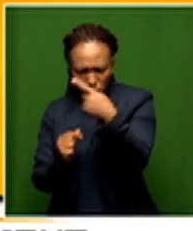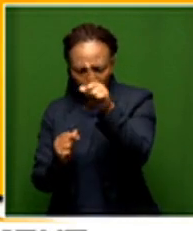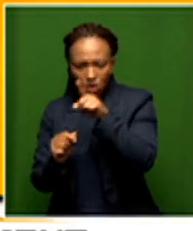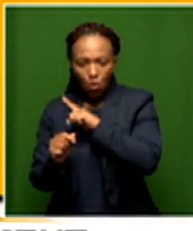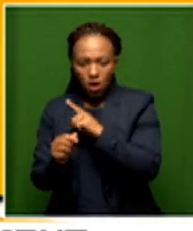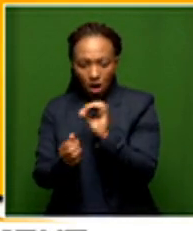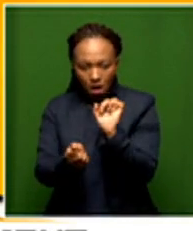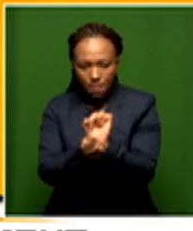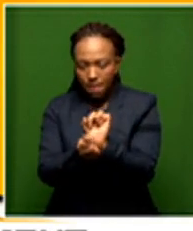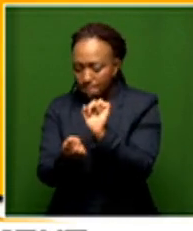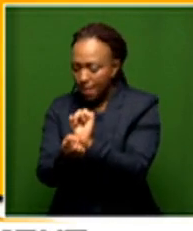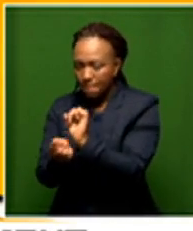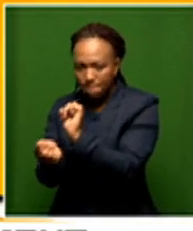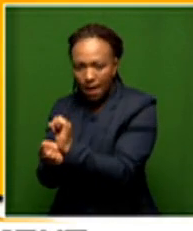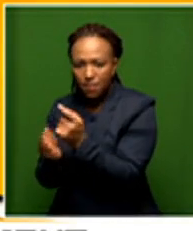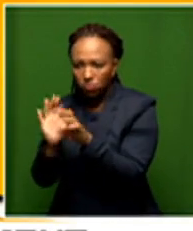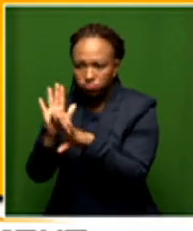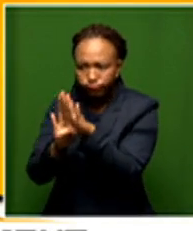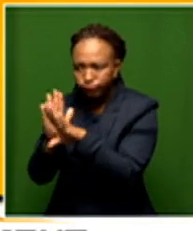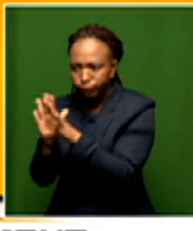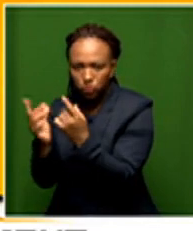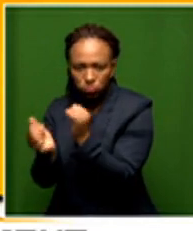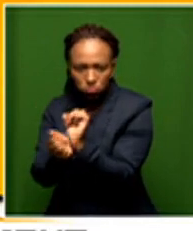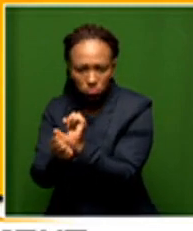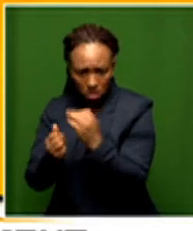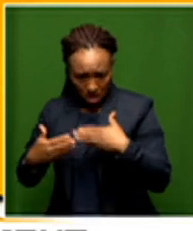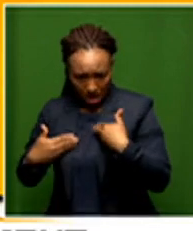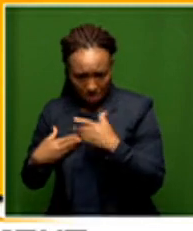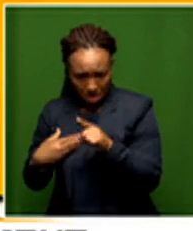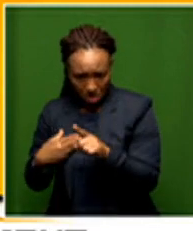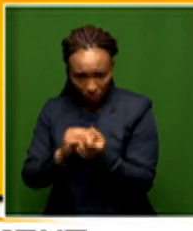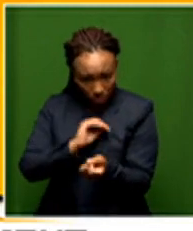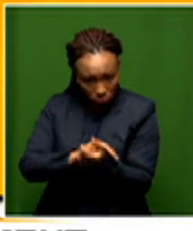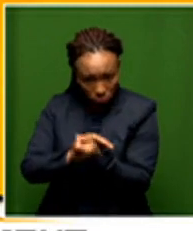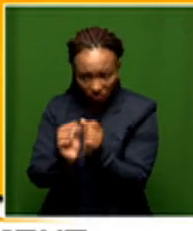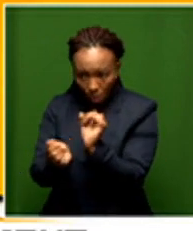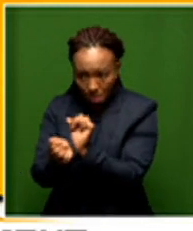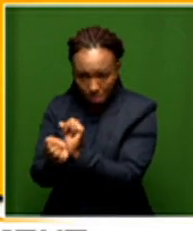that they're making, the progress that they're doing, are you happy with all that's happening now?